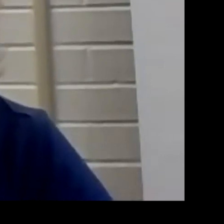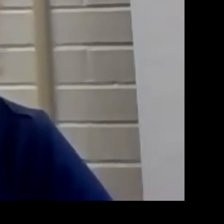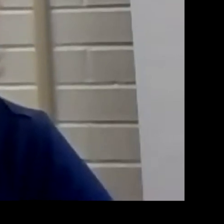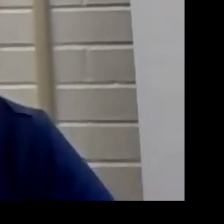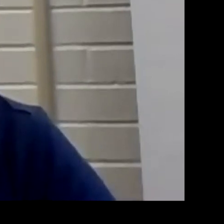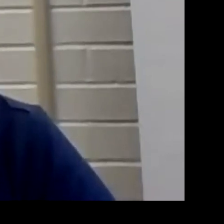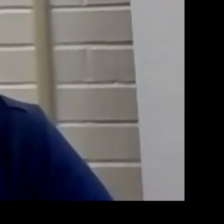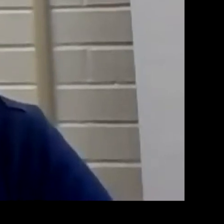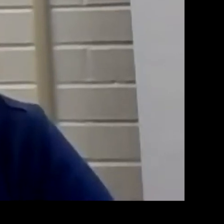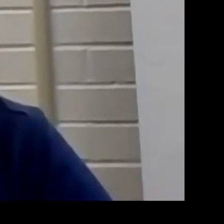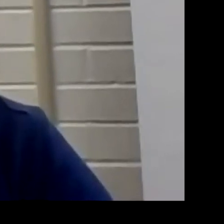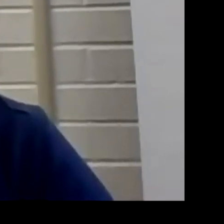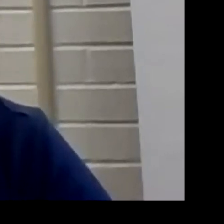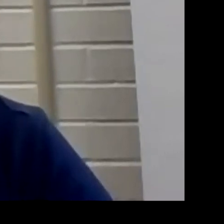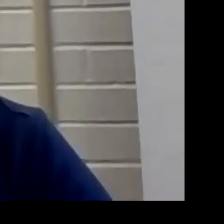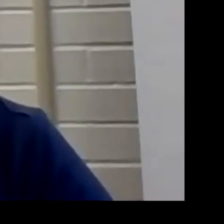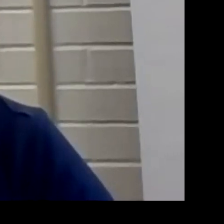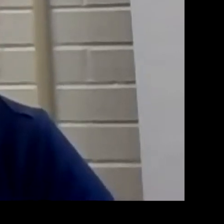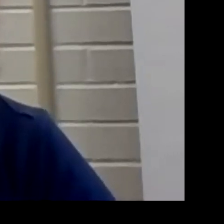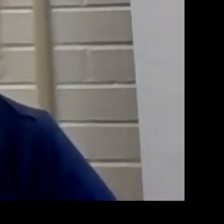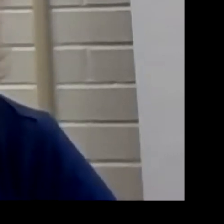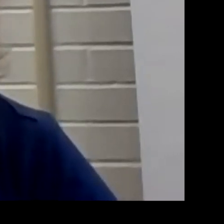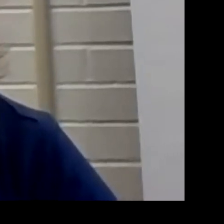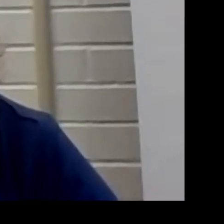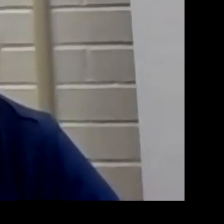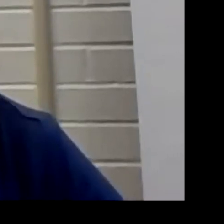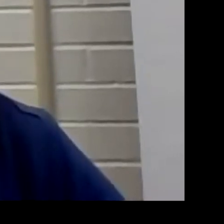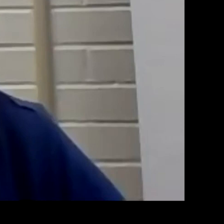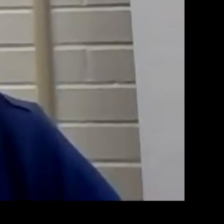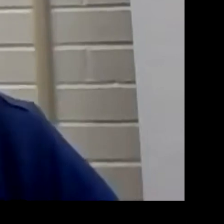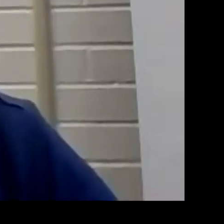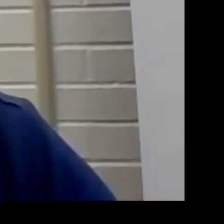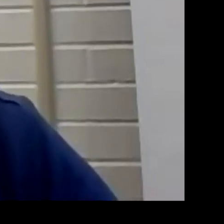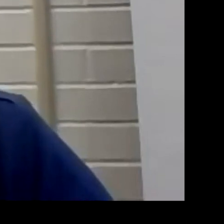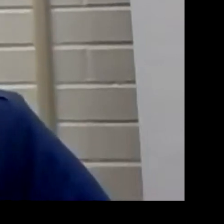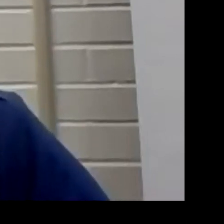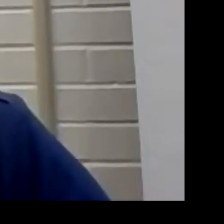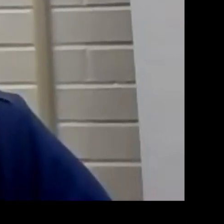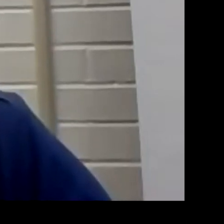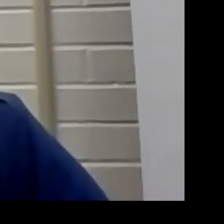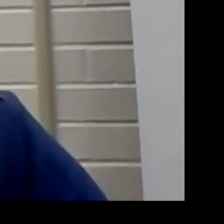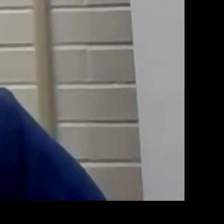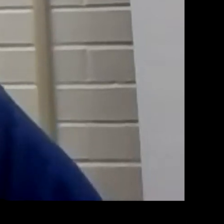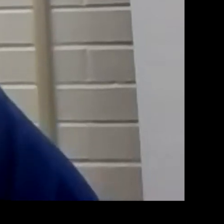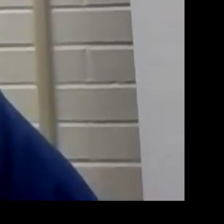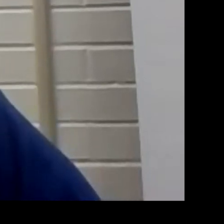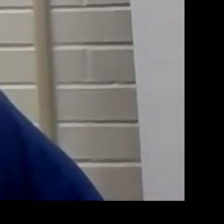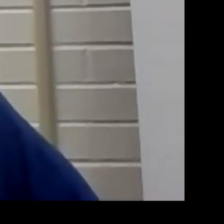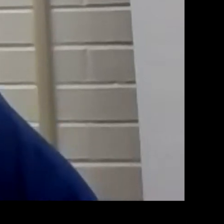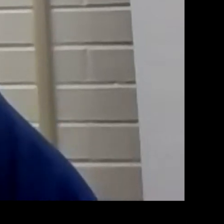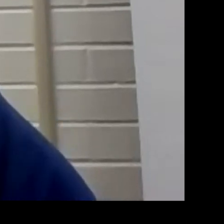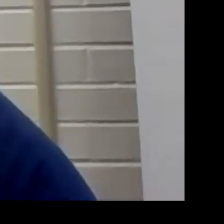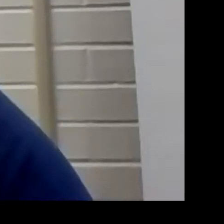this district without you. Our students depend on what you do each and every day. I also want to thank Ms.